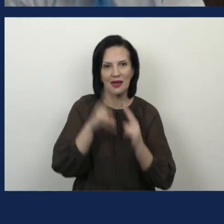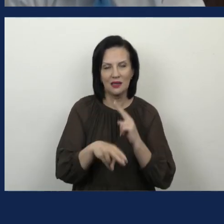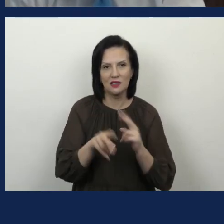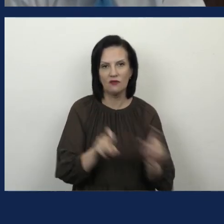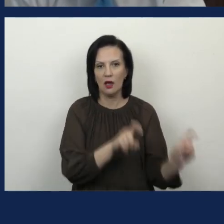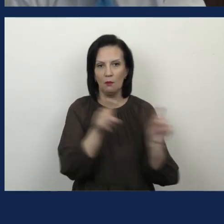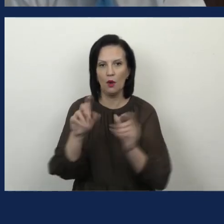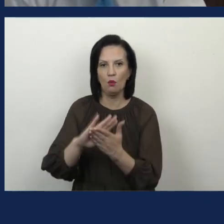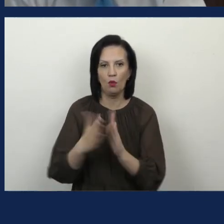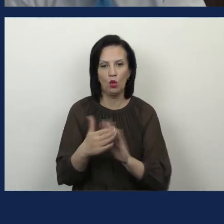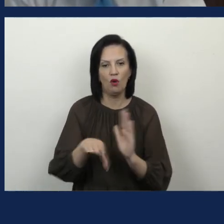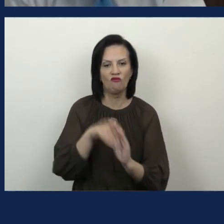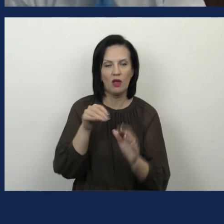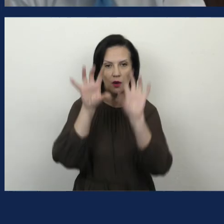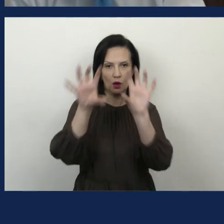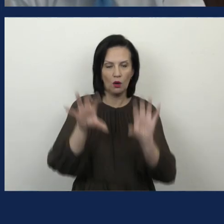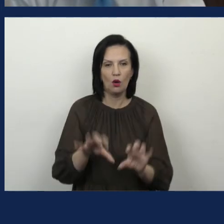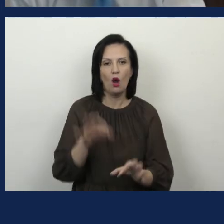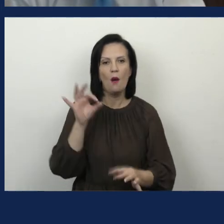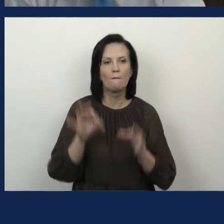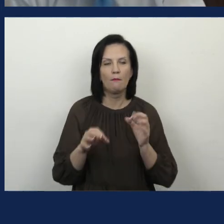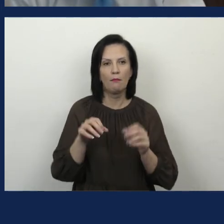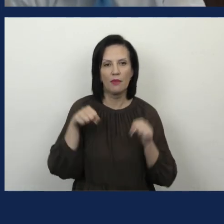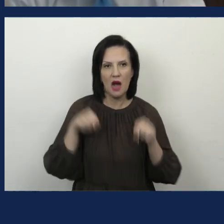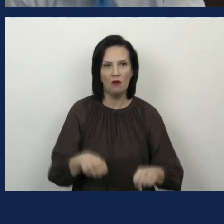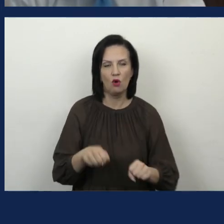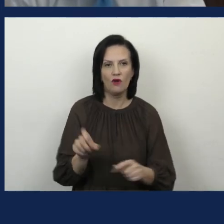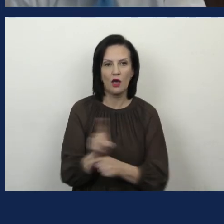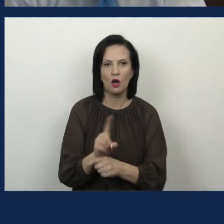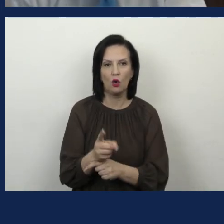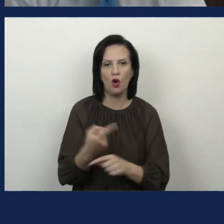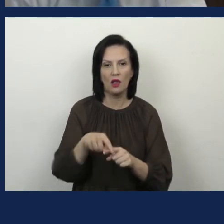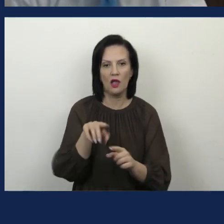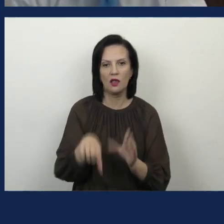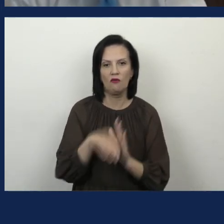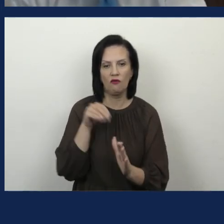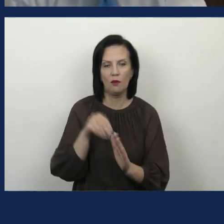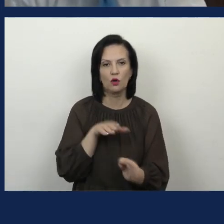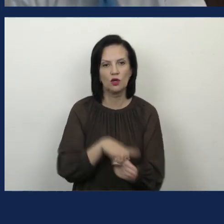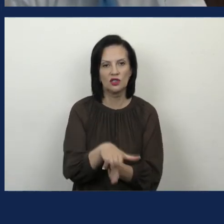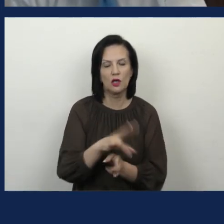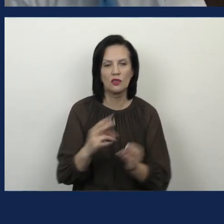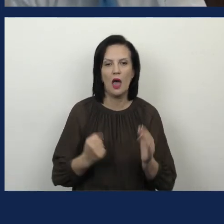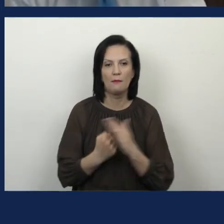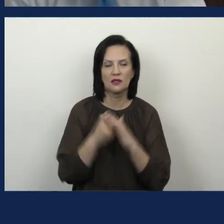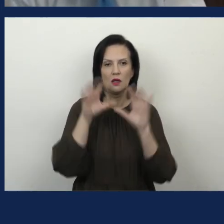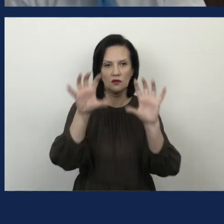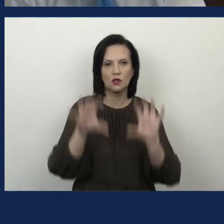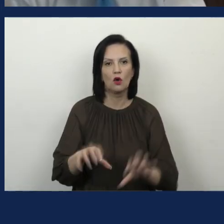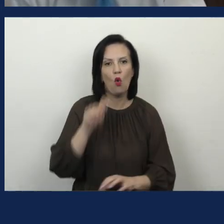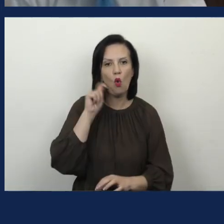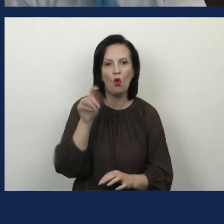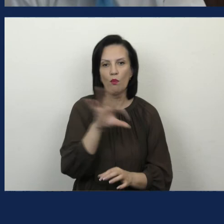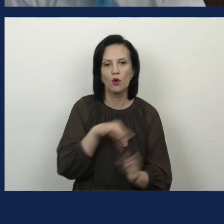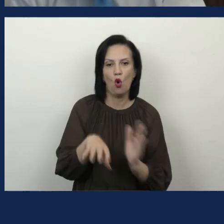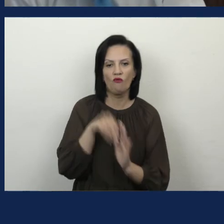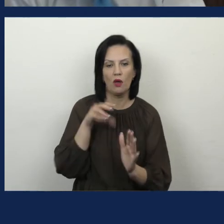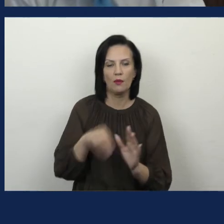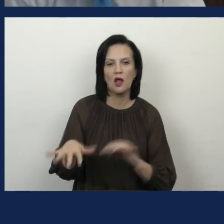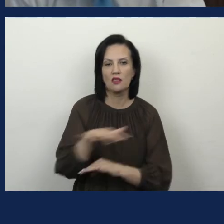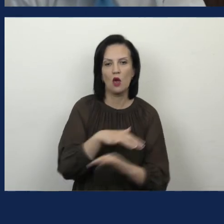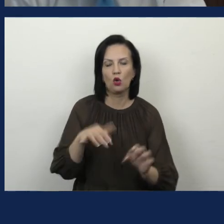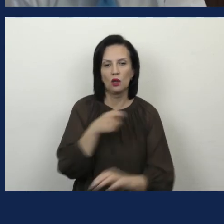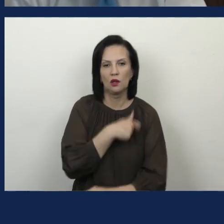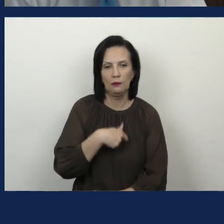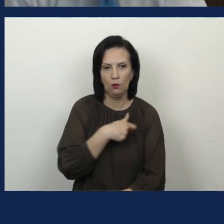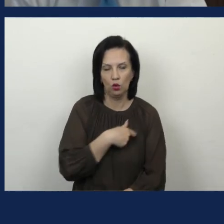2 of item 42, the legal regulation of that election was to be made on the